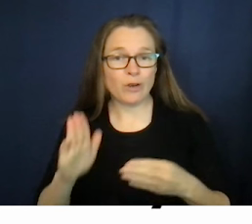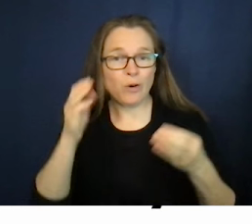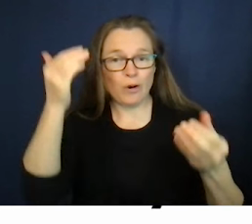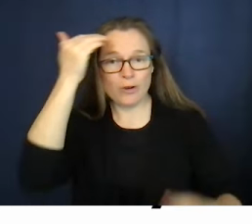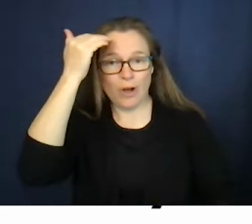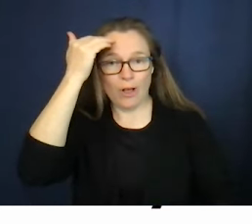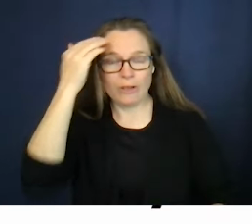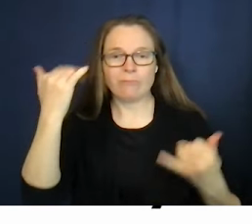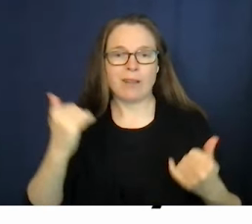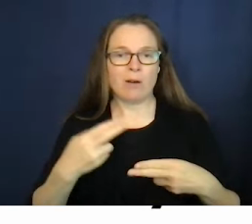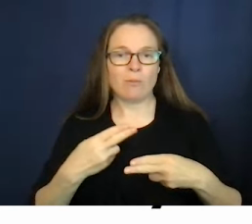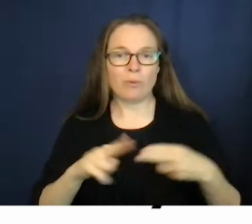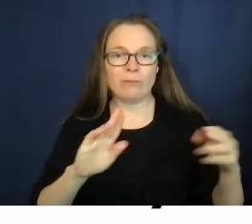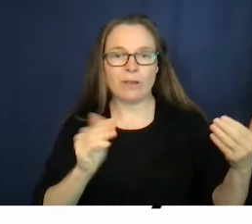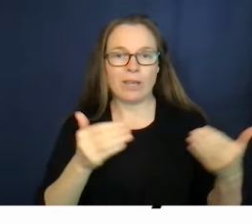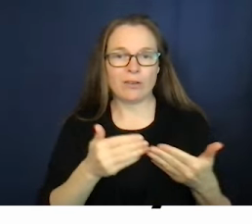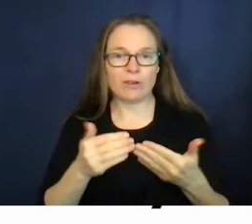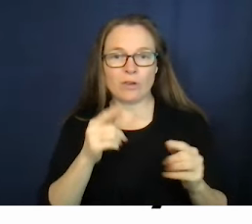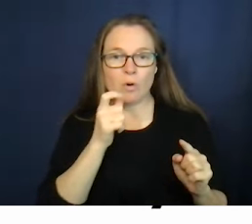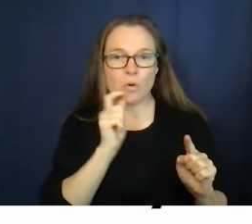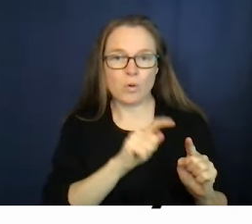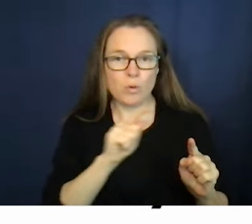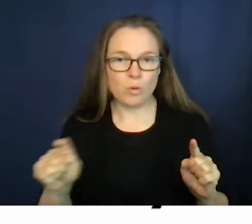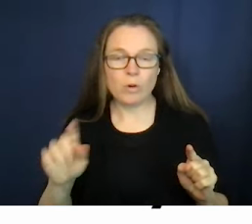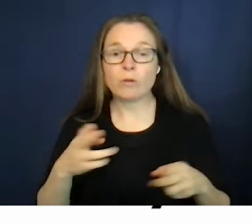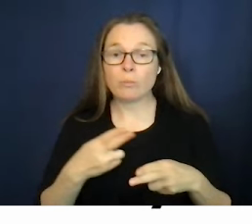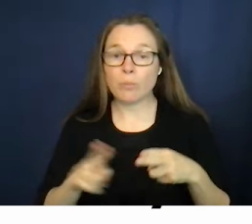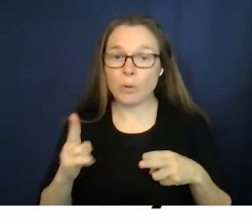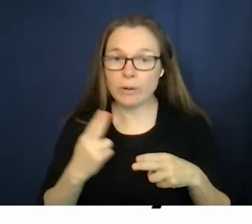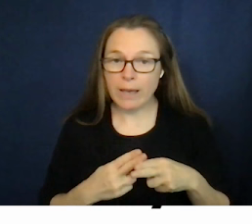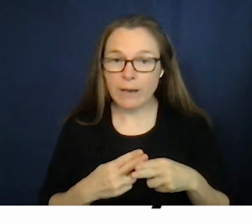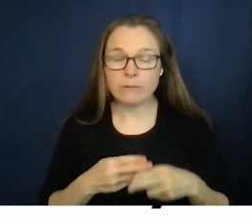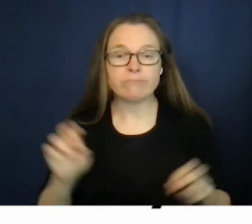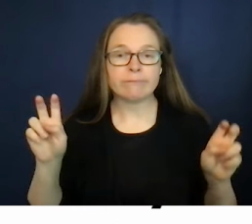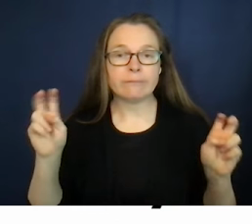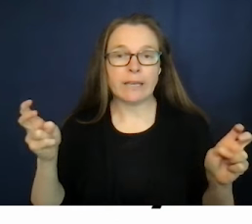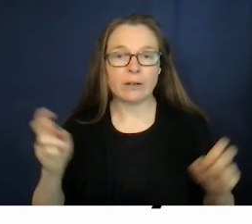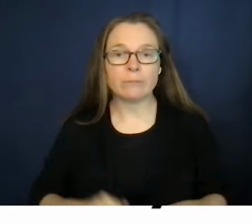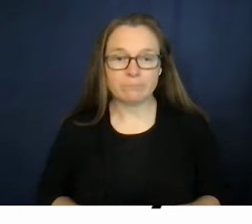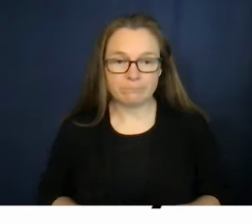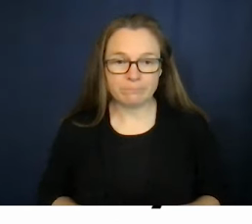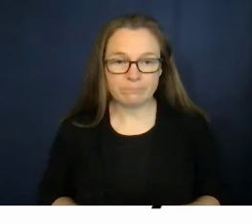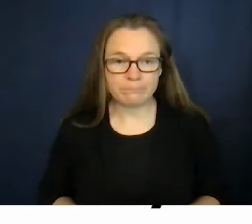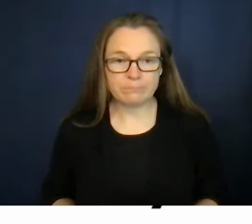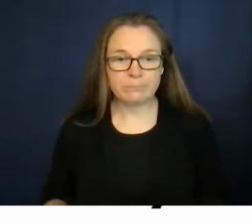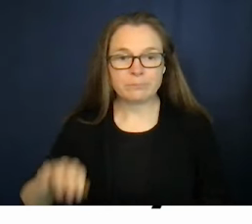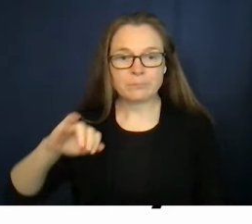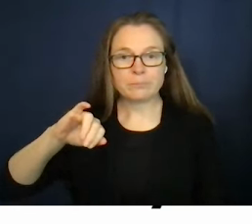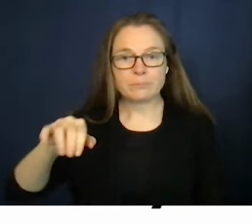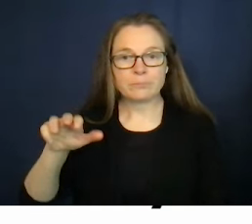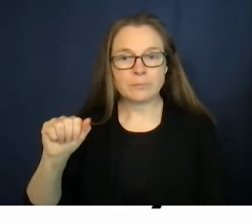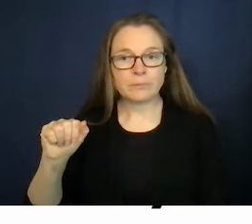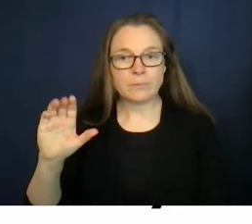and give a quick introduction of who we are, what our pronouns are, and what our title is. Starting with Jacob